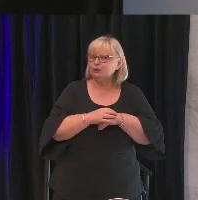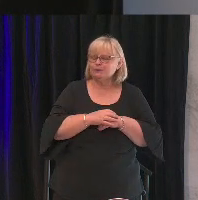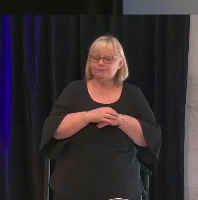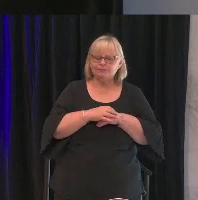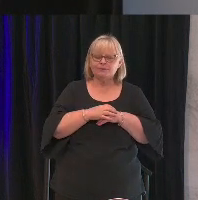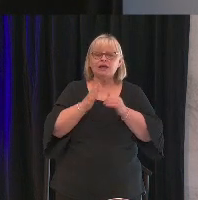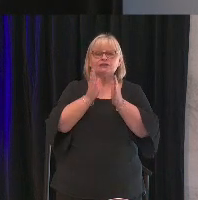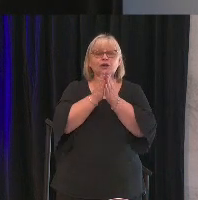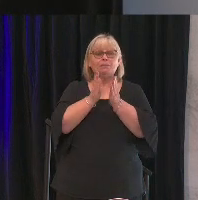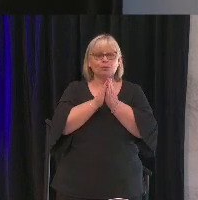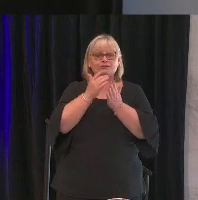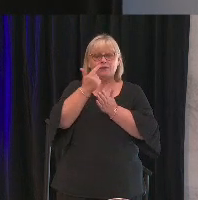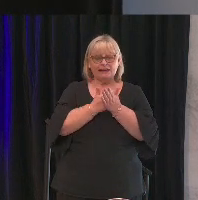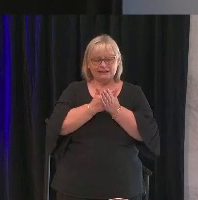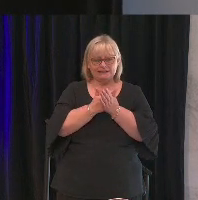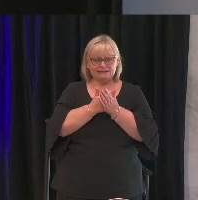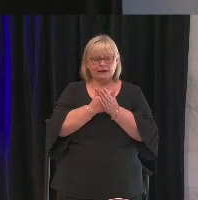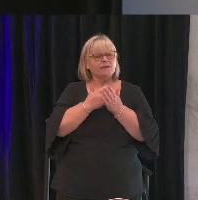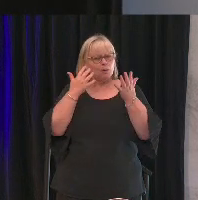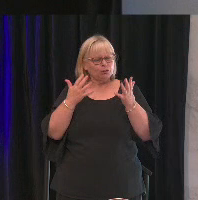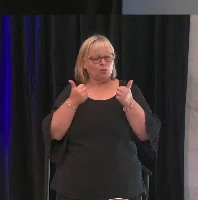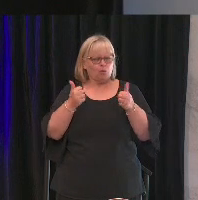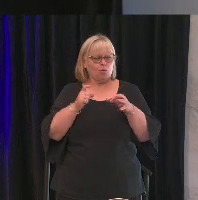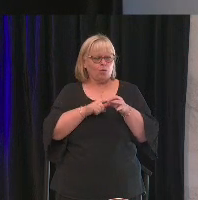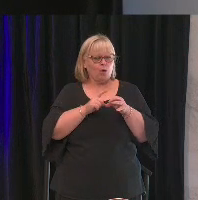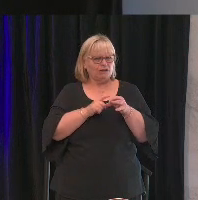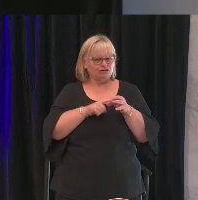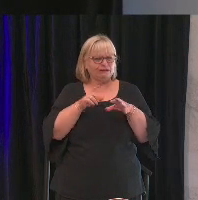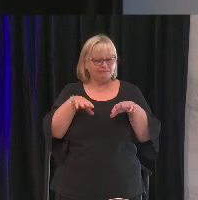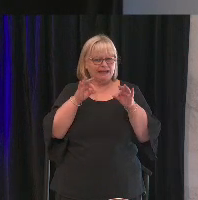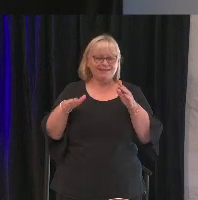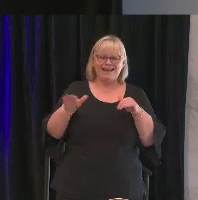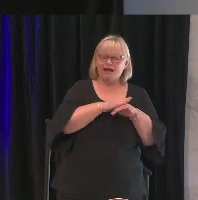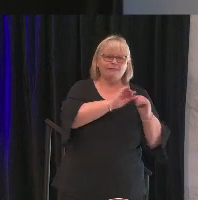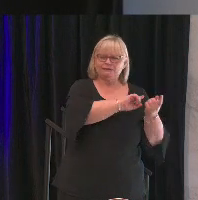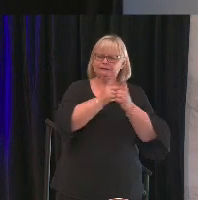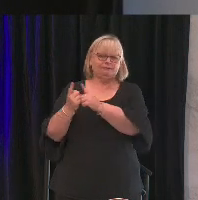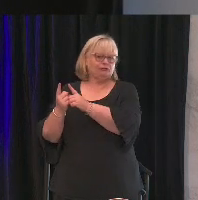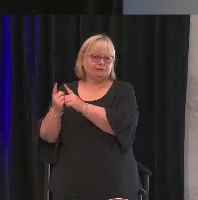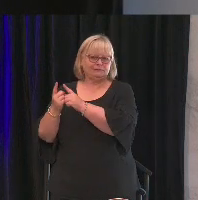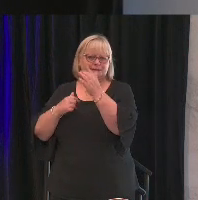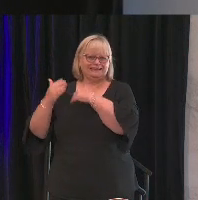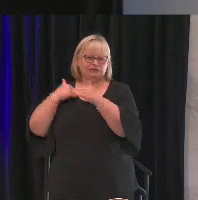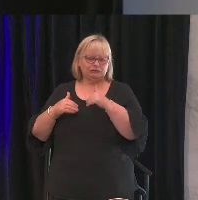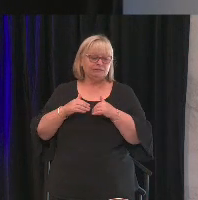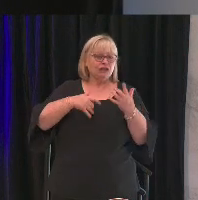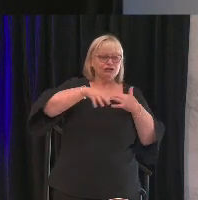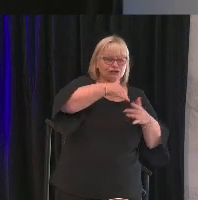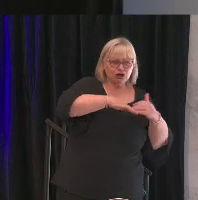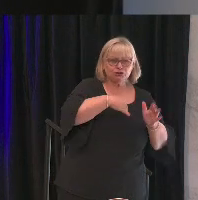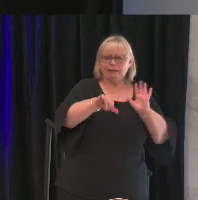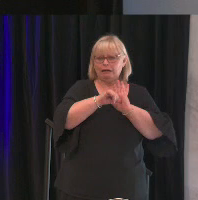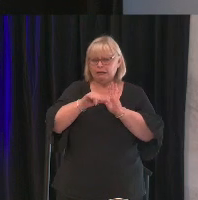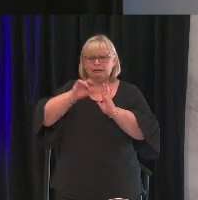shortlisted were chosen from a quality field of entries that covered a variety of types of Australian history, including social, economic,